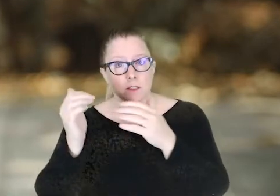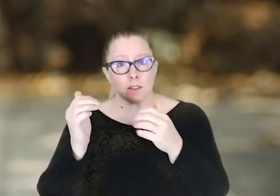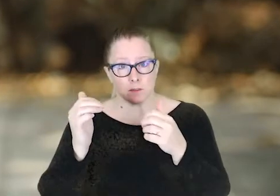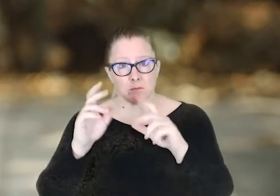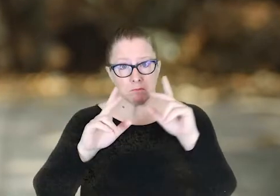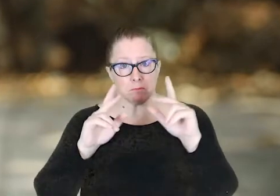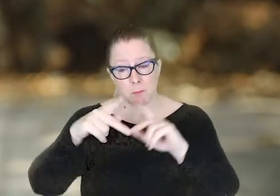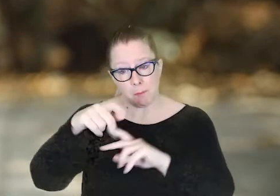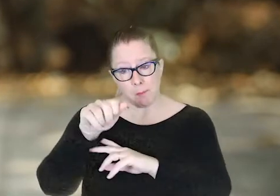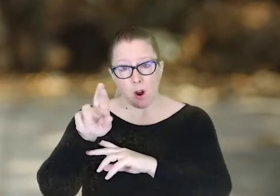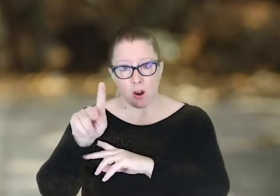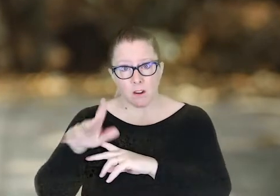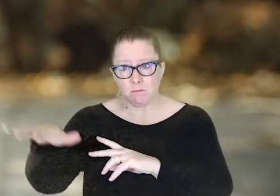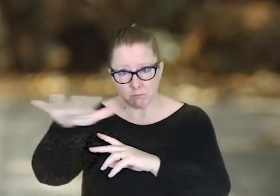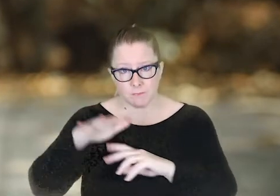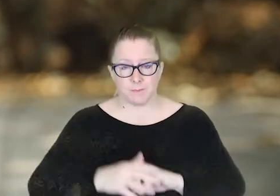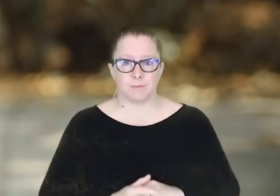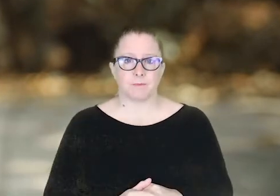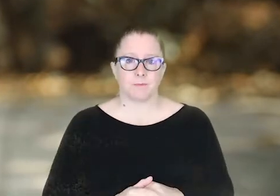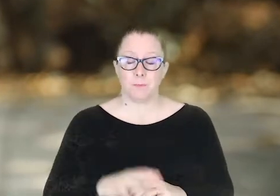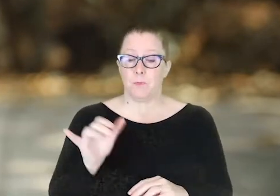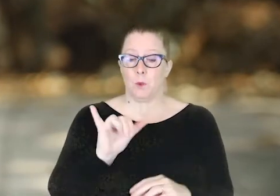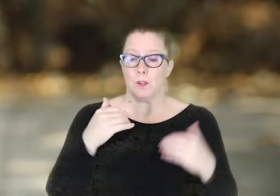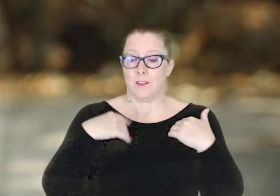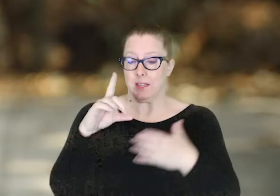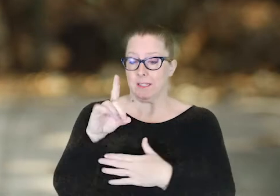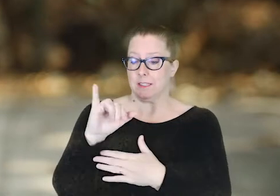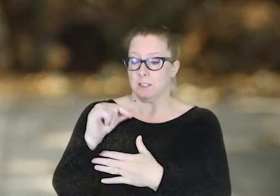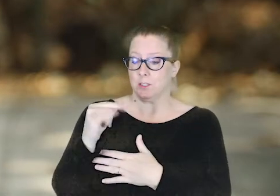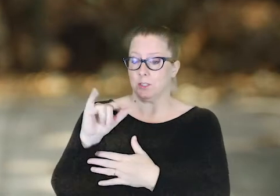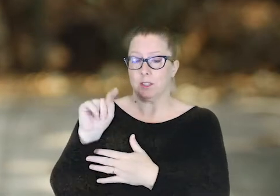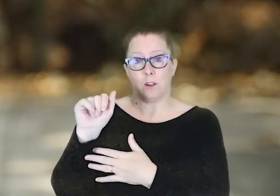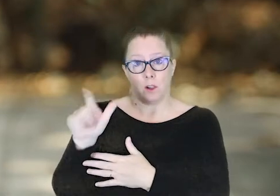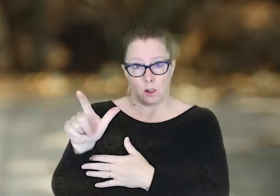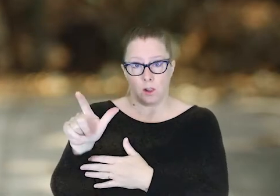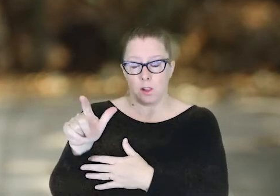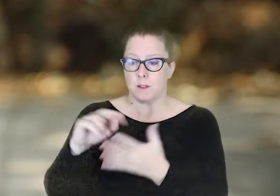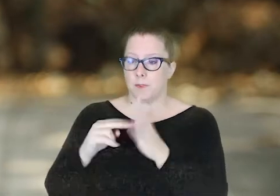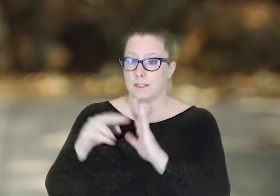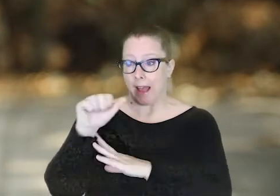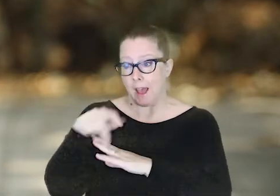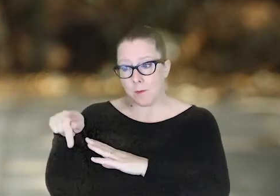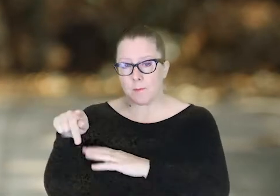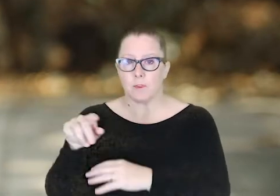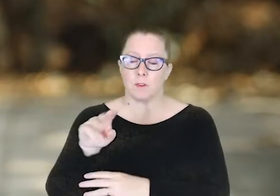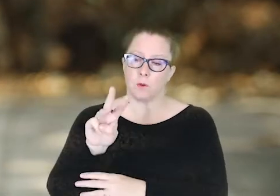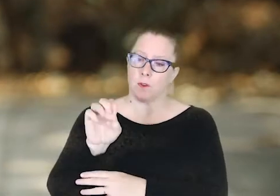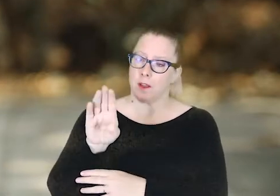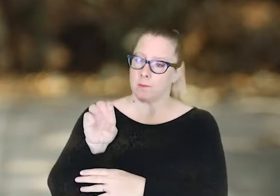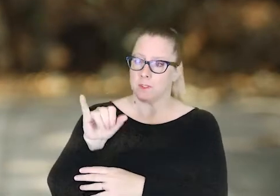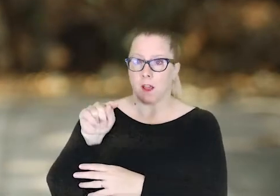infrastructure, right? Tourist places, parks. There's digital infrastructure, websites, apps,